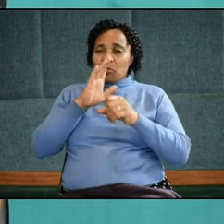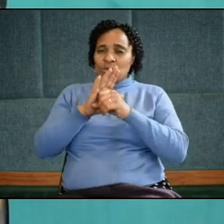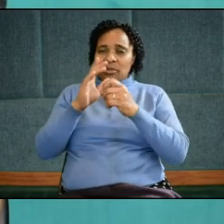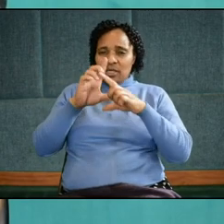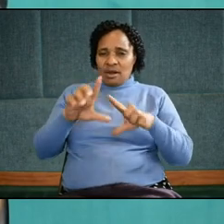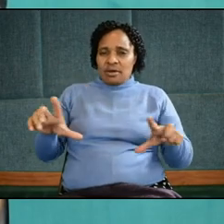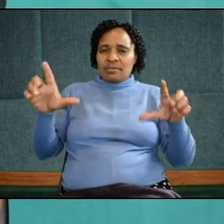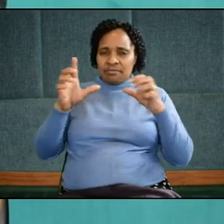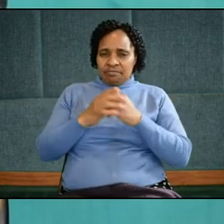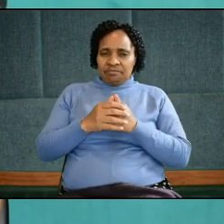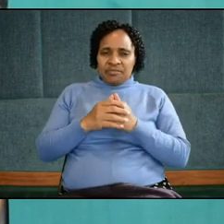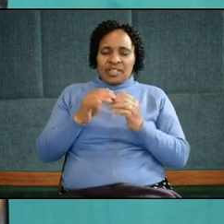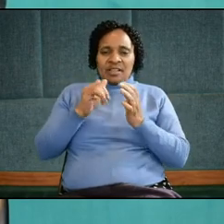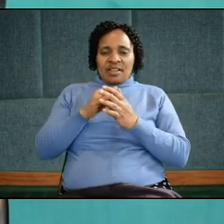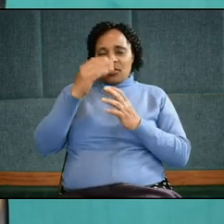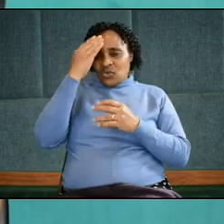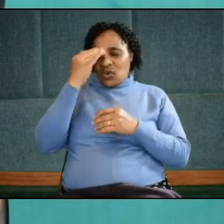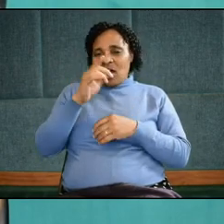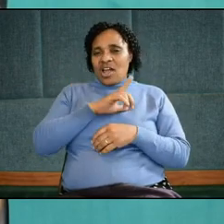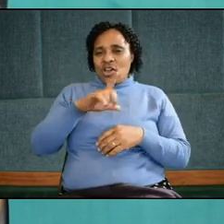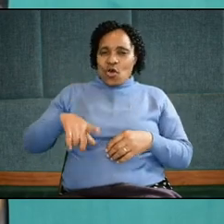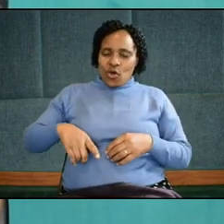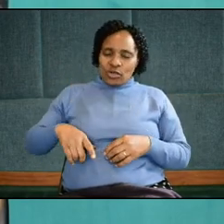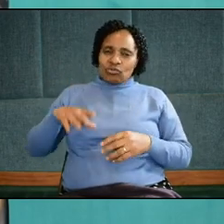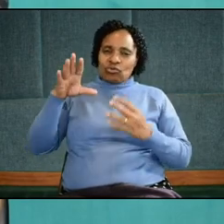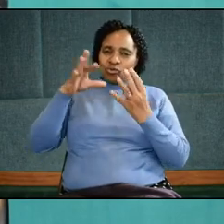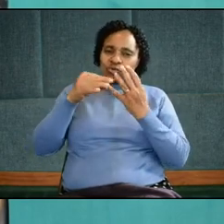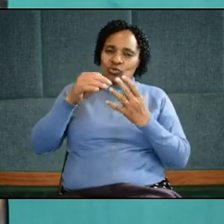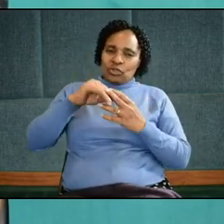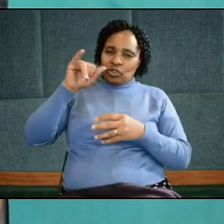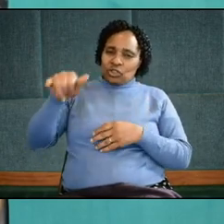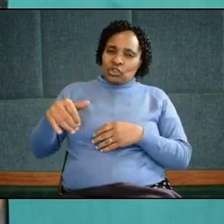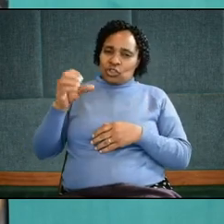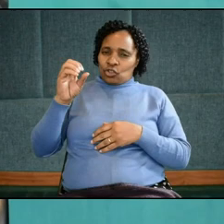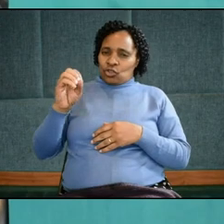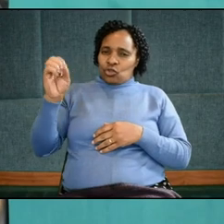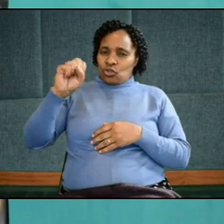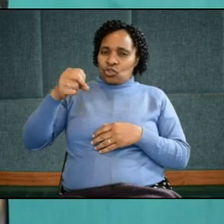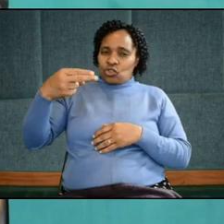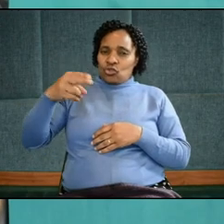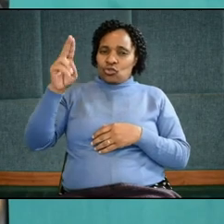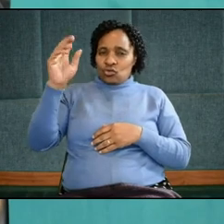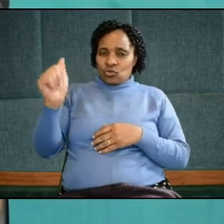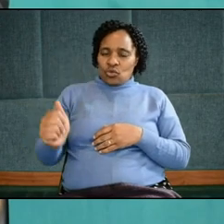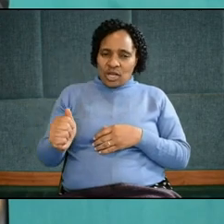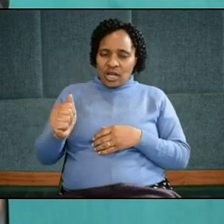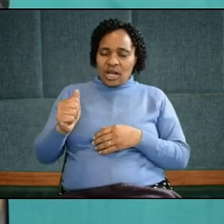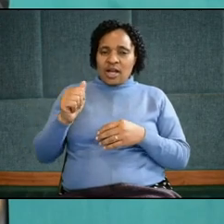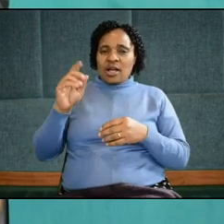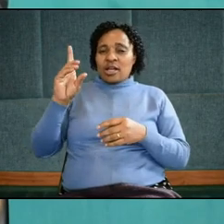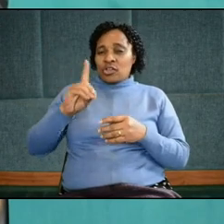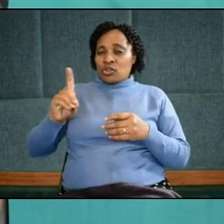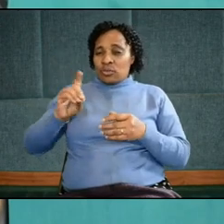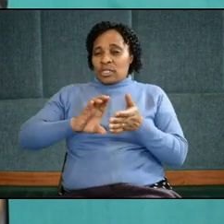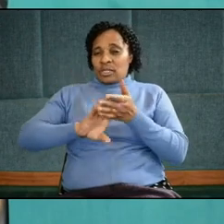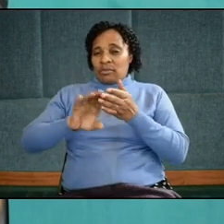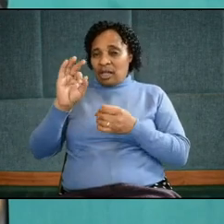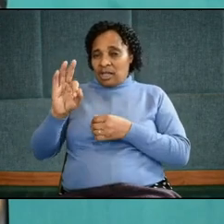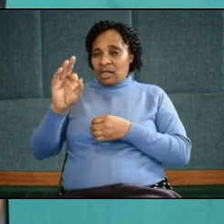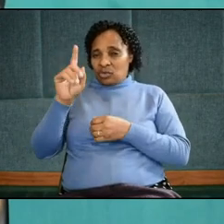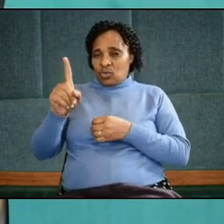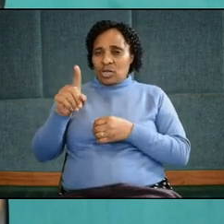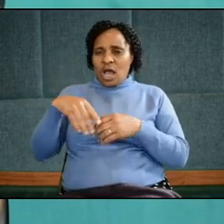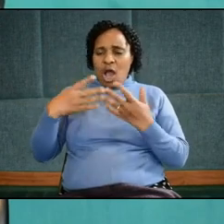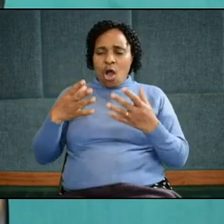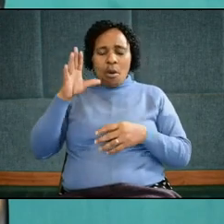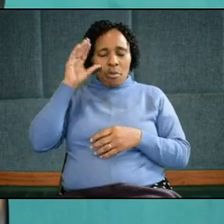land? And that is why the Lord chose Joshua. And we'll see in the next chapter, that's Deuteronomy 31, how Moses laid